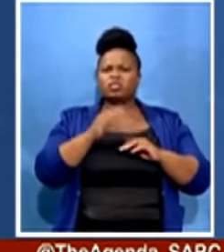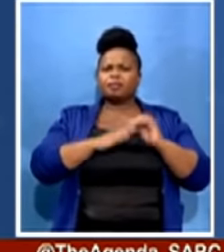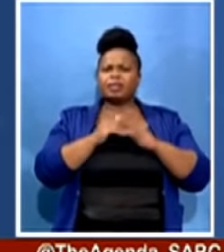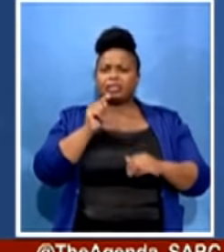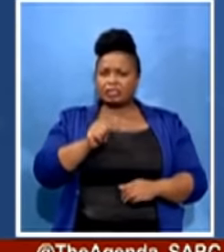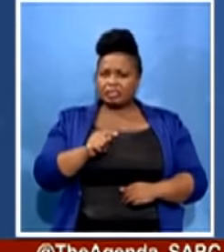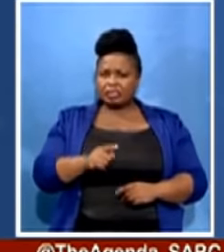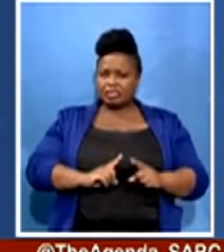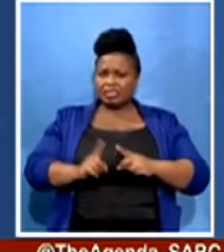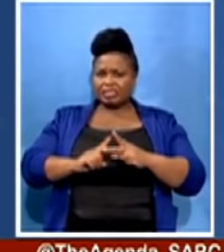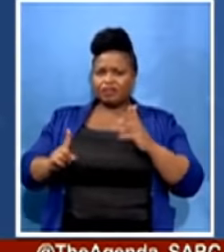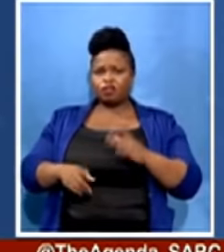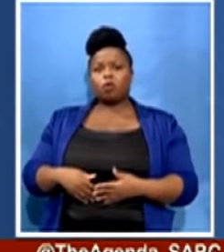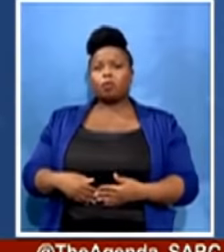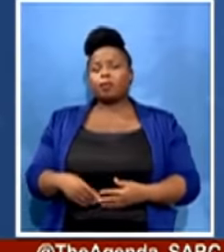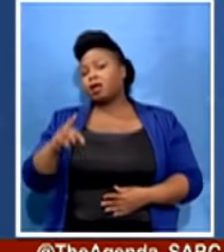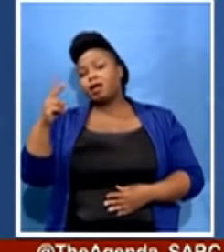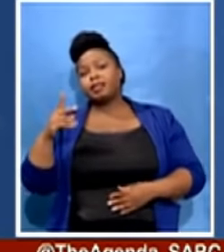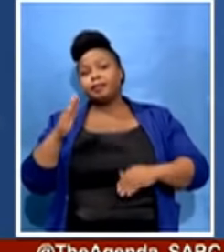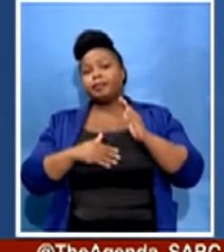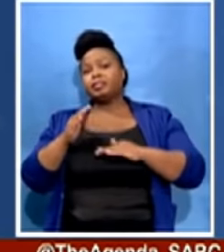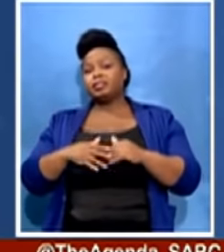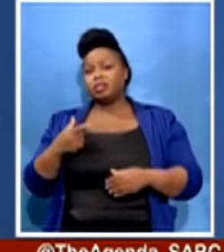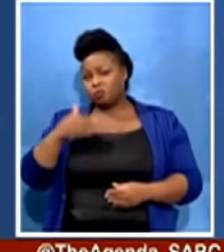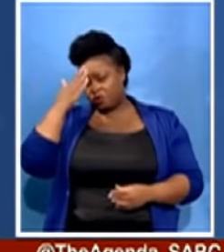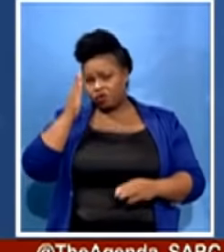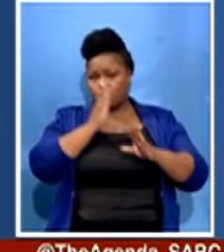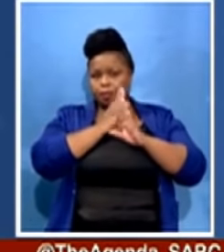buildings that we know in terms of private security? Who protects